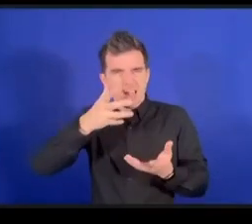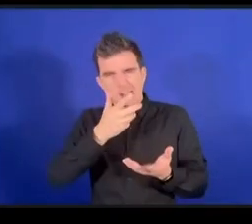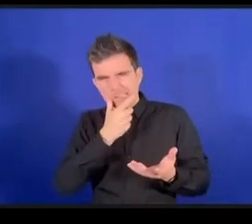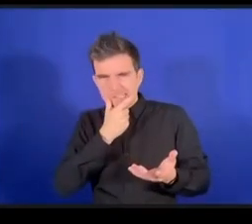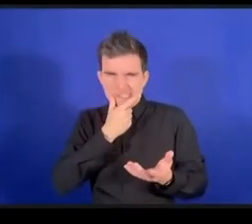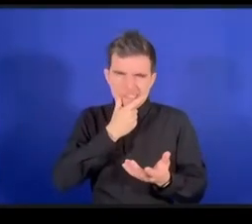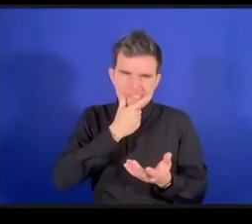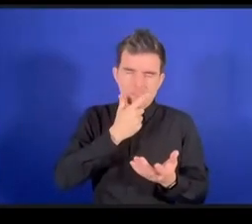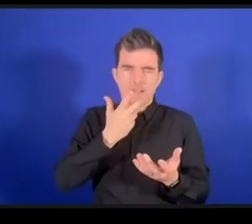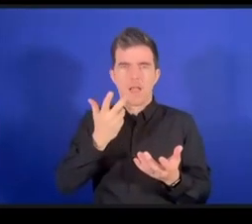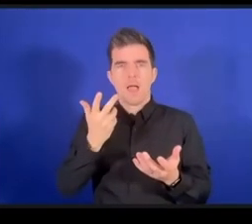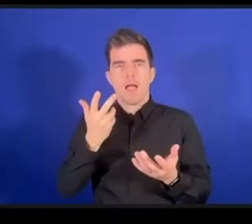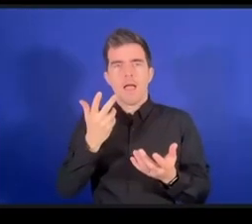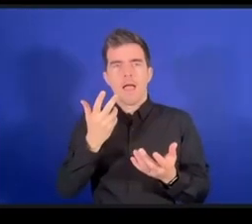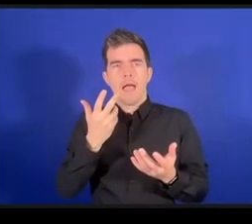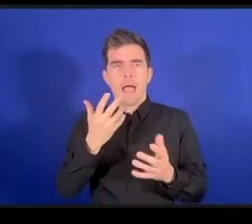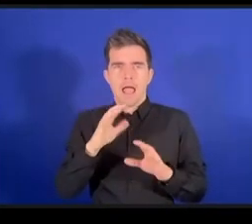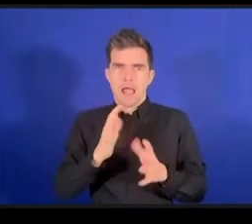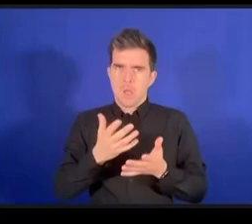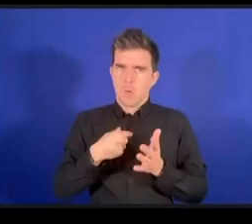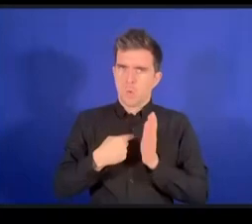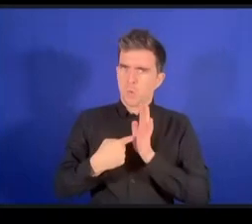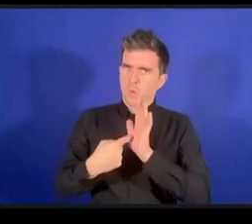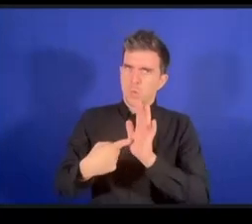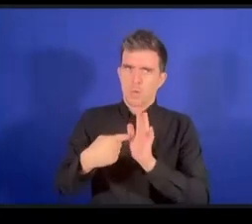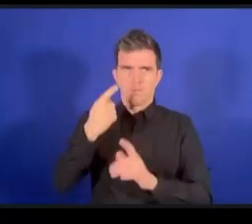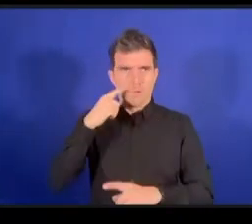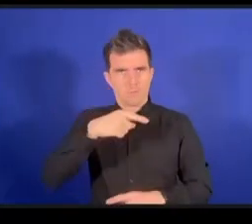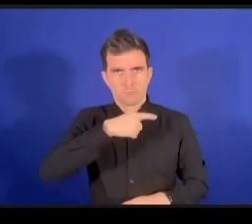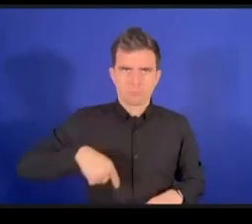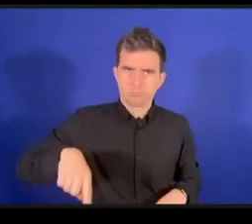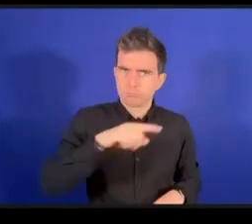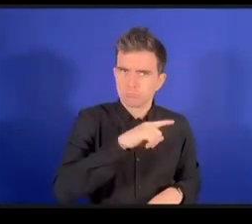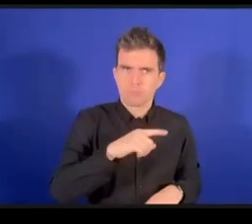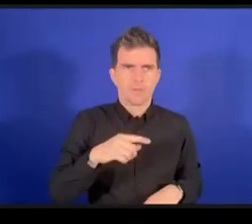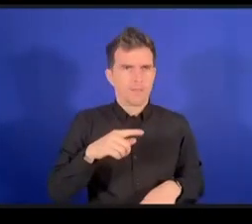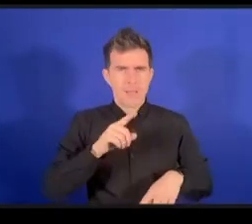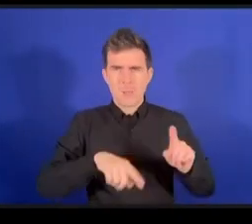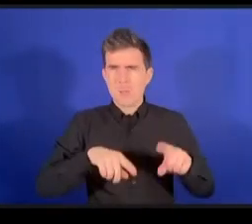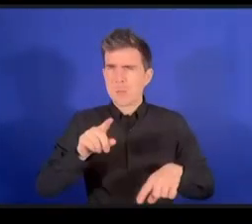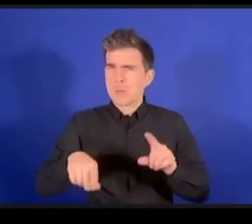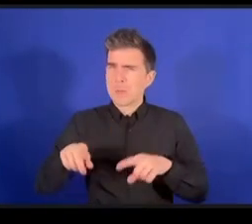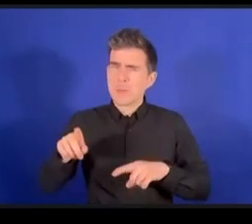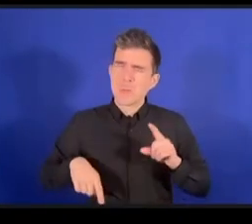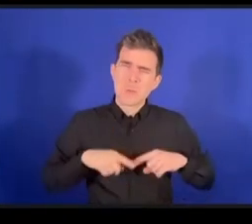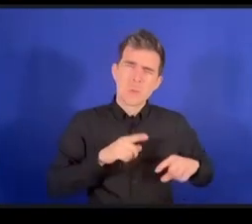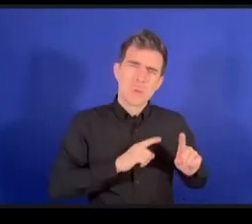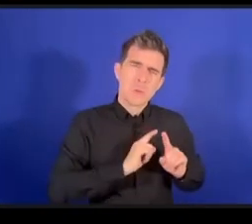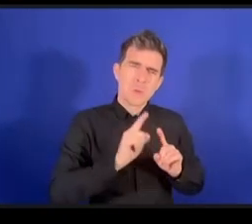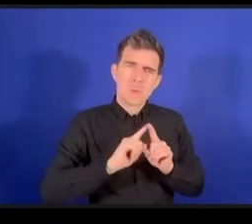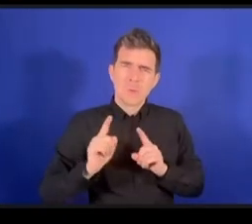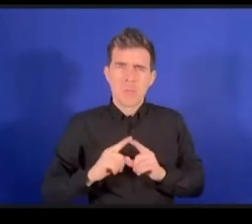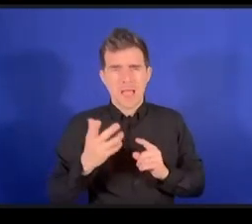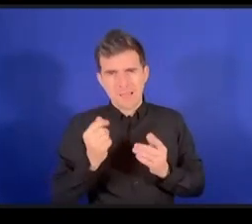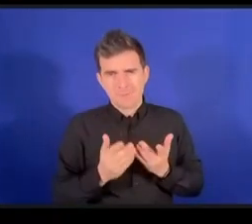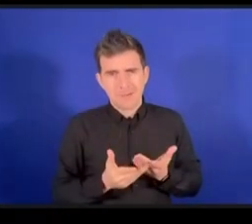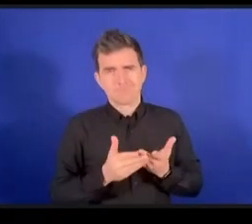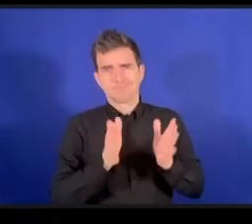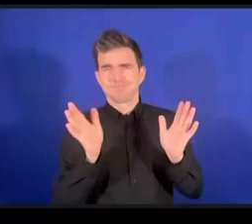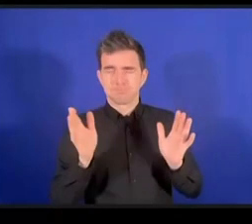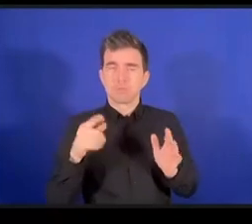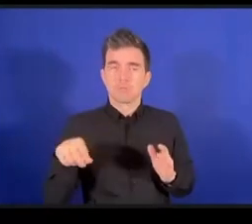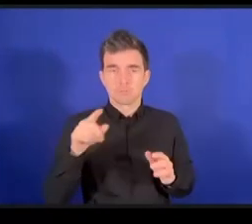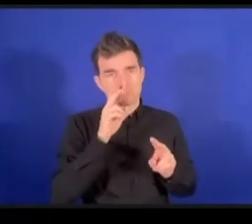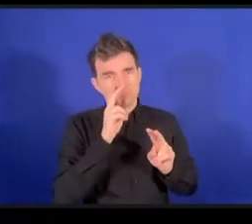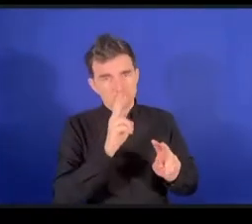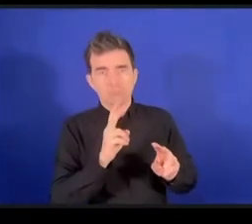Some, as you have heard, work more on principles, whereas others are more very much practical, such as the Dynamic Coalition